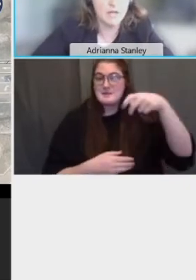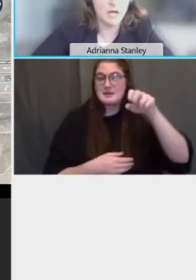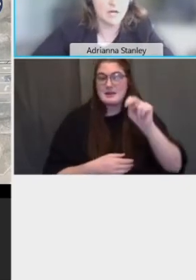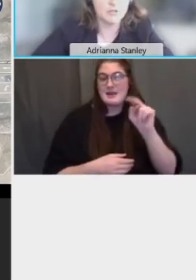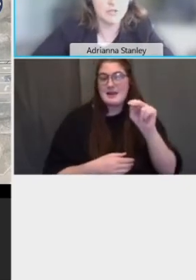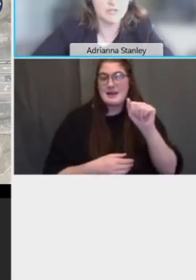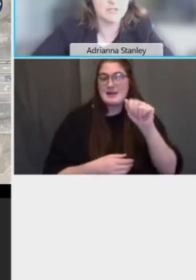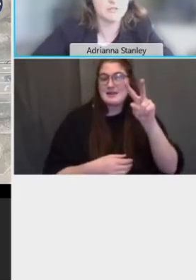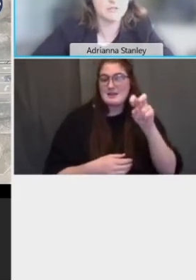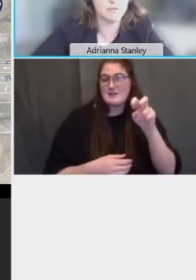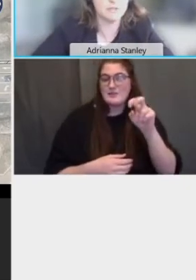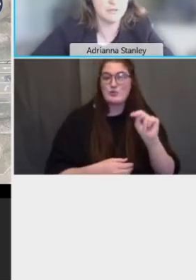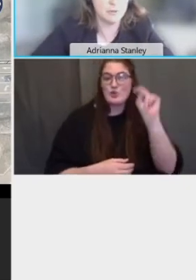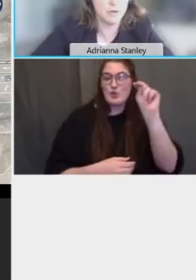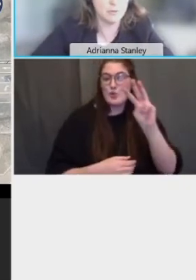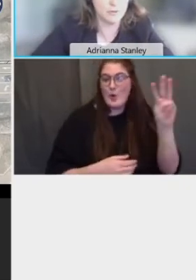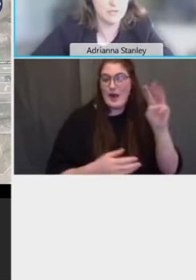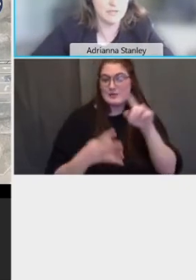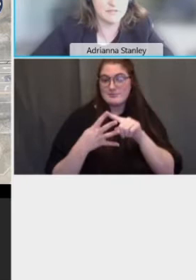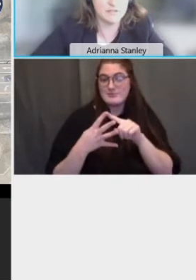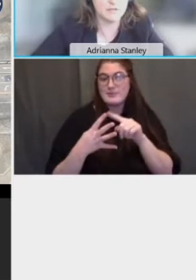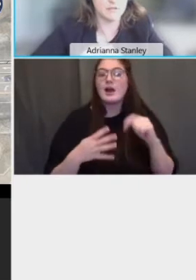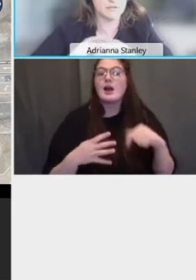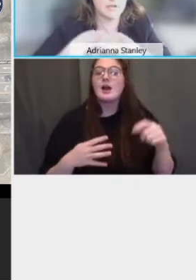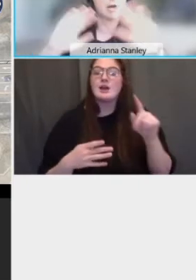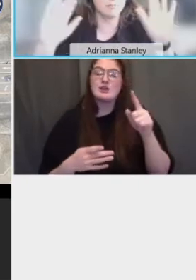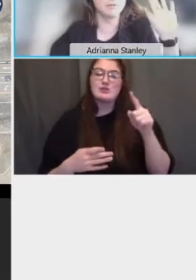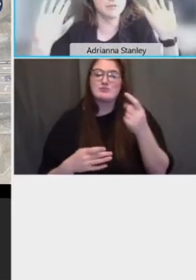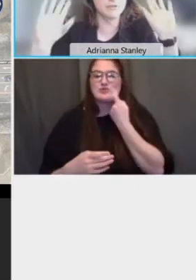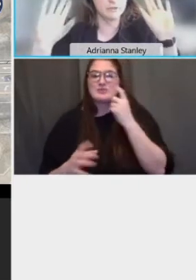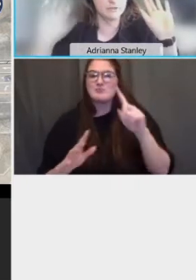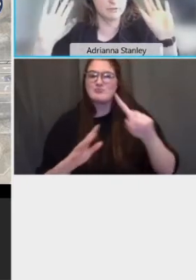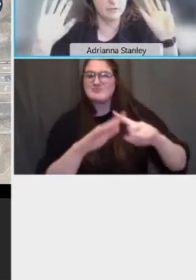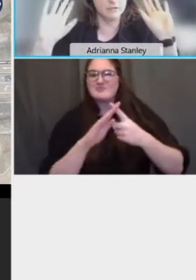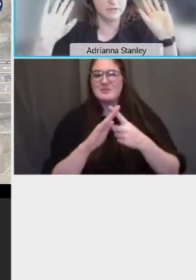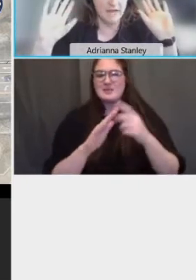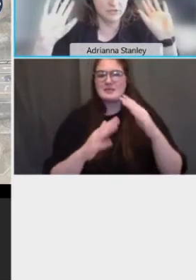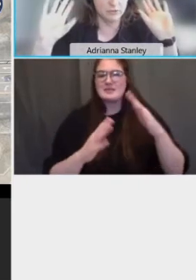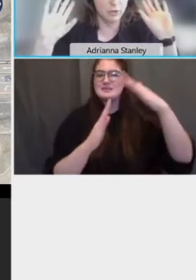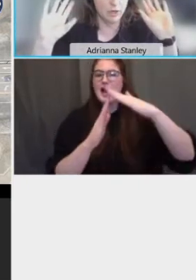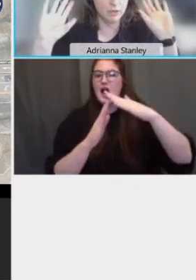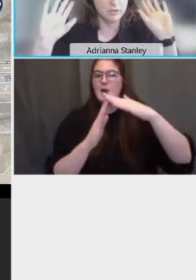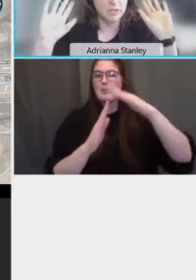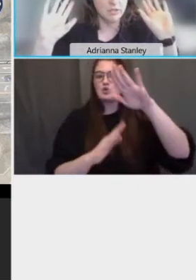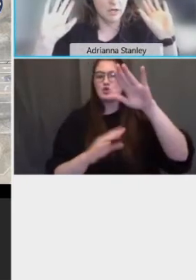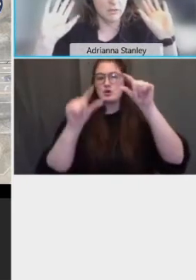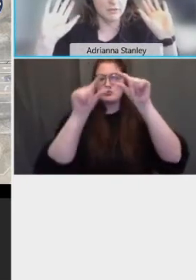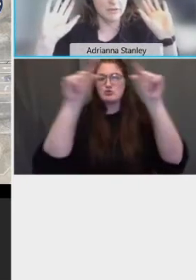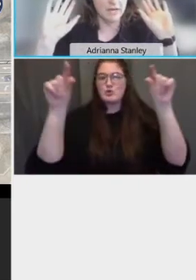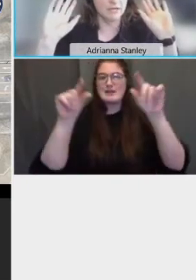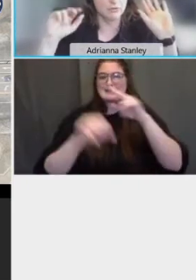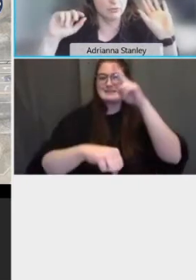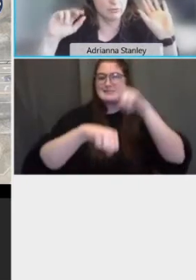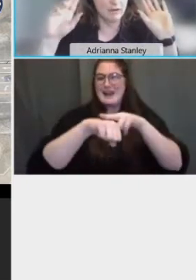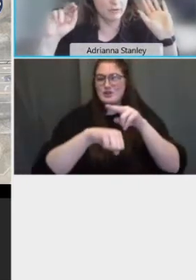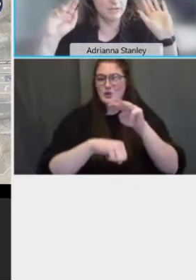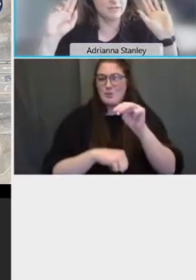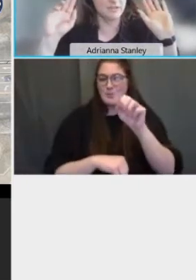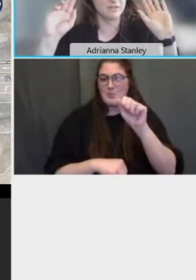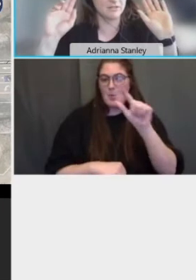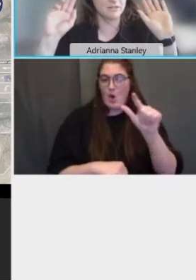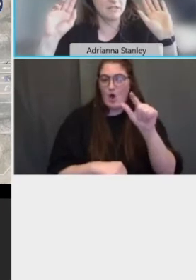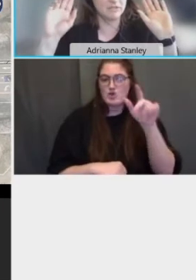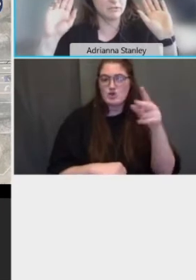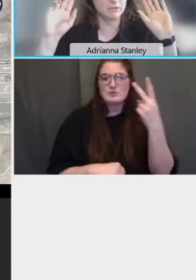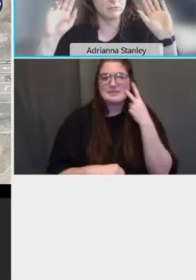Northwest. Just to get you all oriented, the top of your screen is the National Mall. That driveway